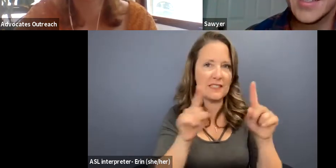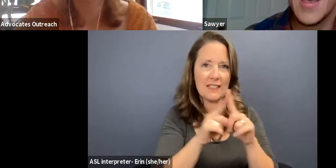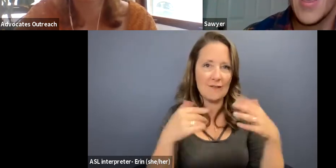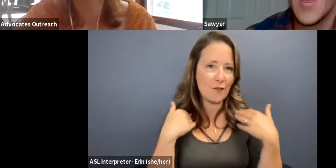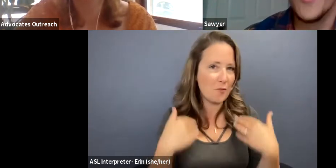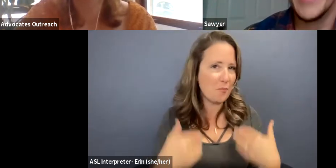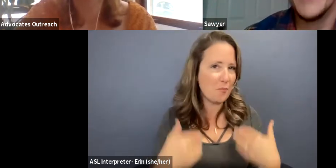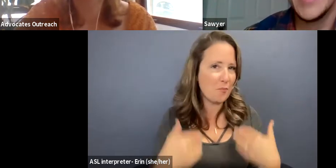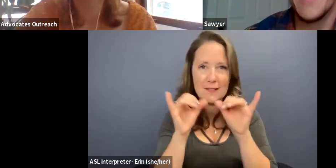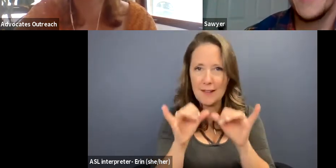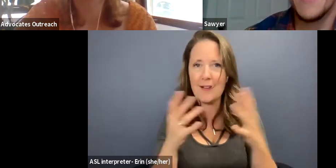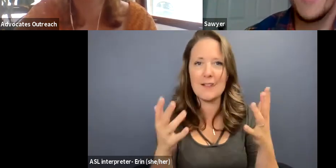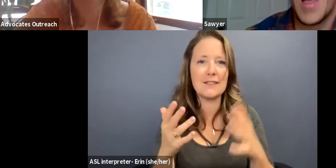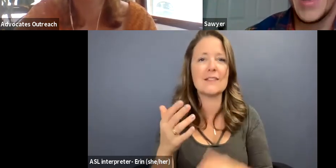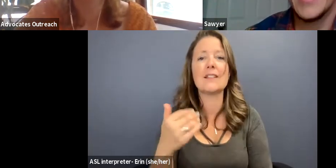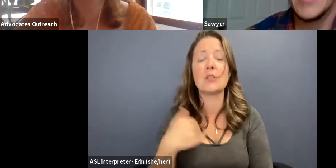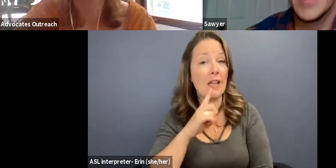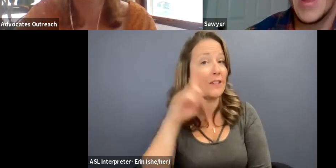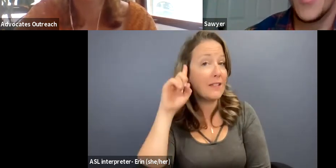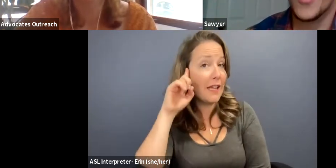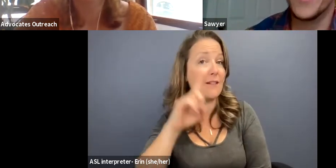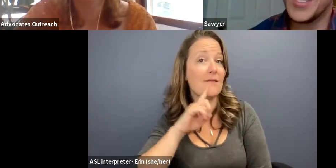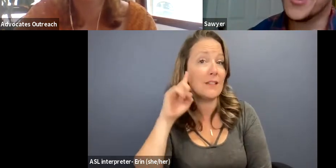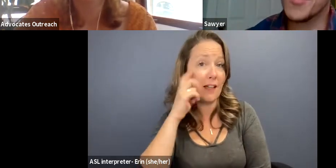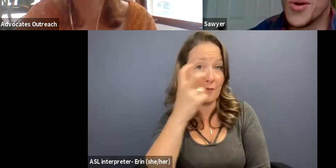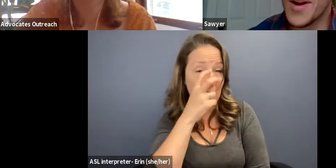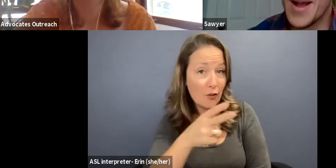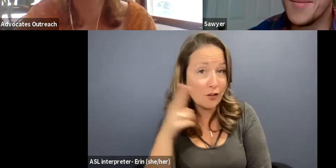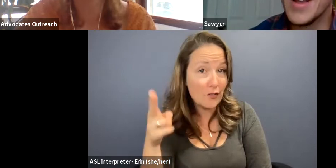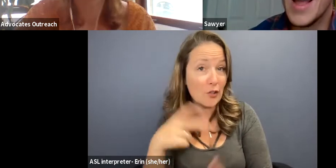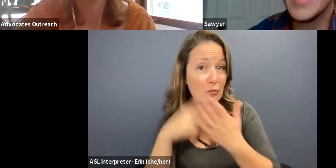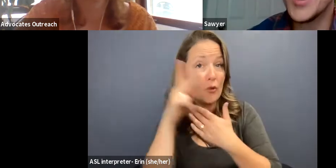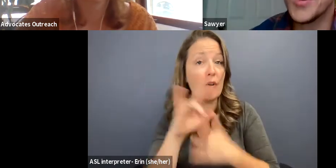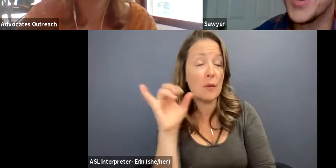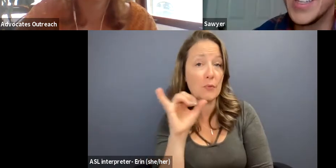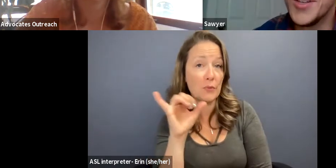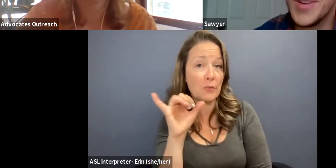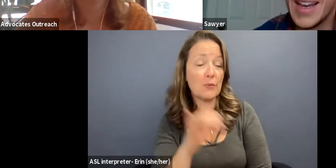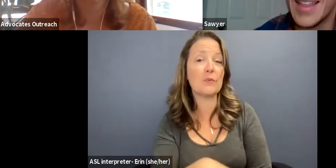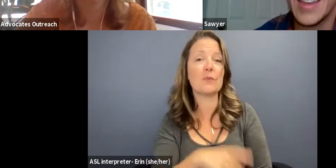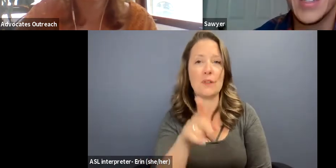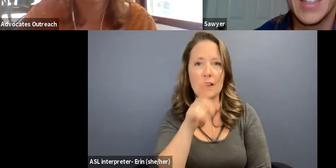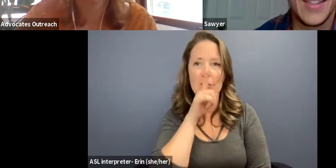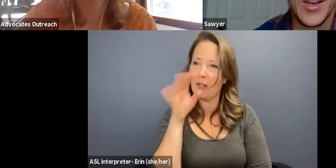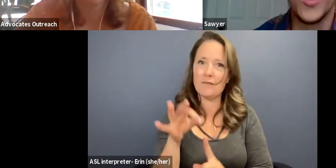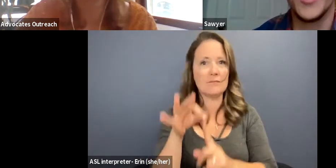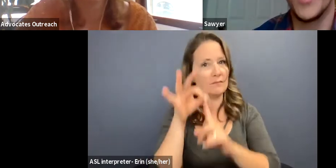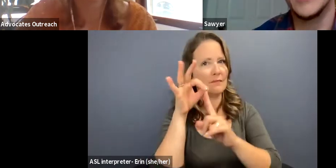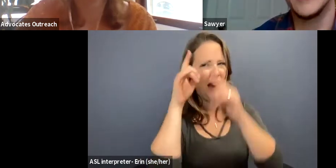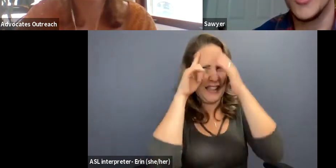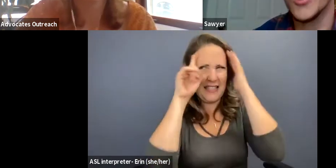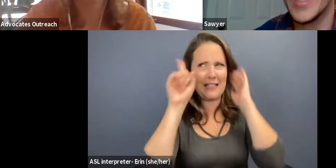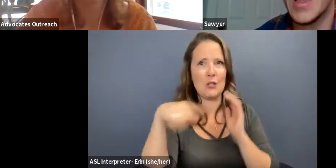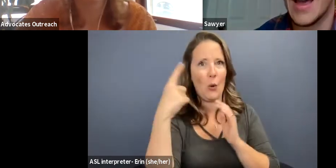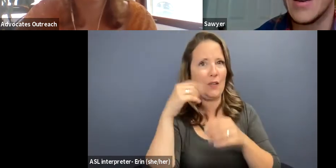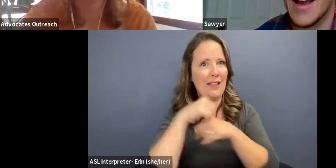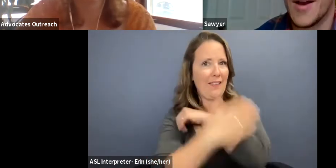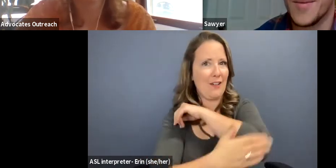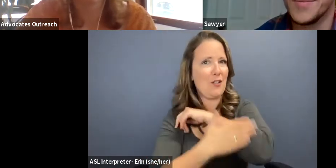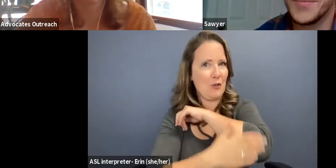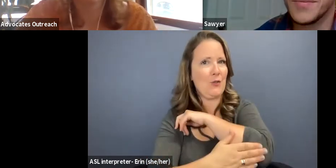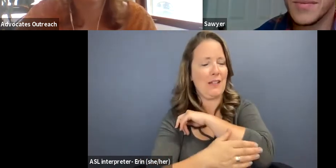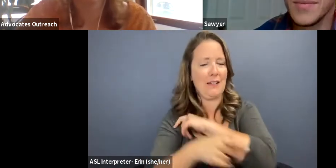reproductive health care. So like pregnancy tests and all options pregnancy counseling.